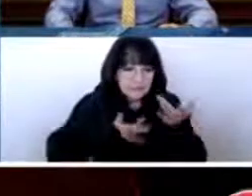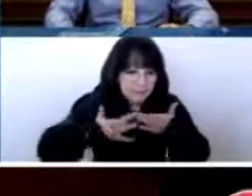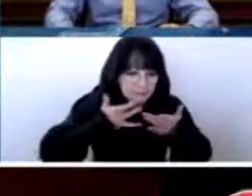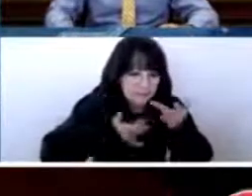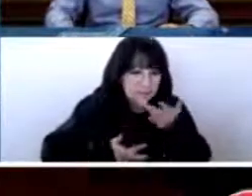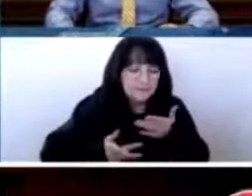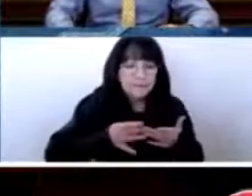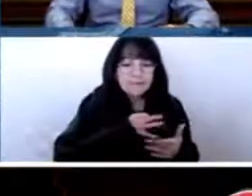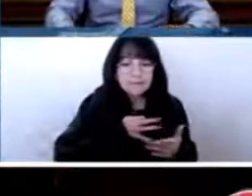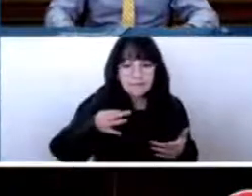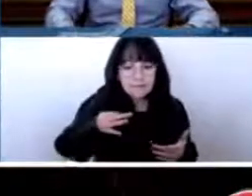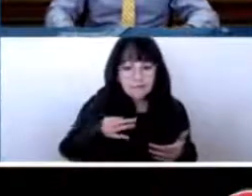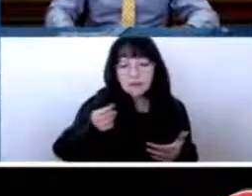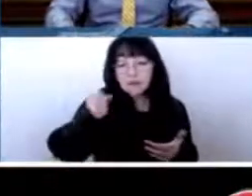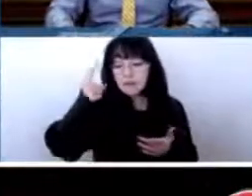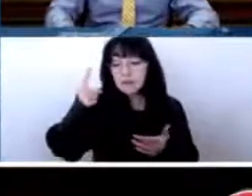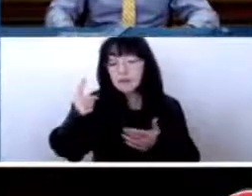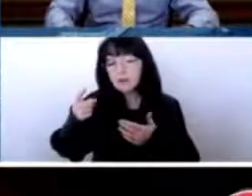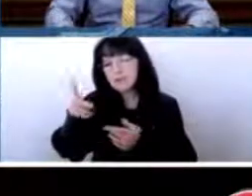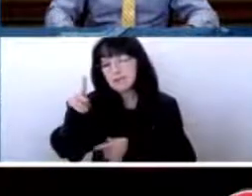approved by the Department of Public Health,